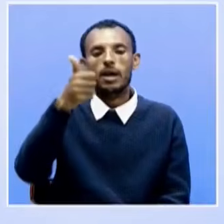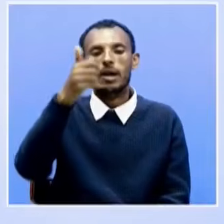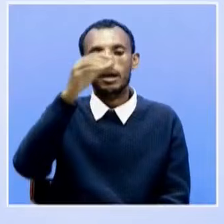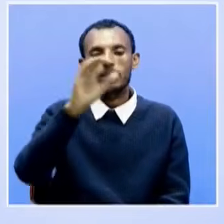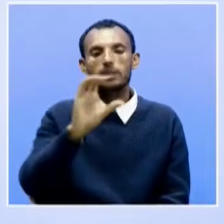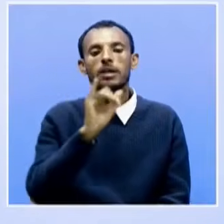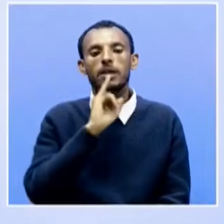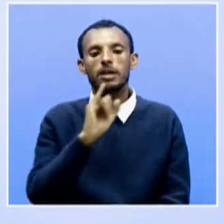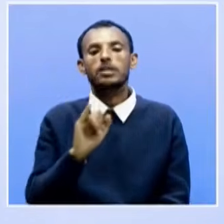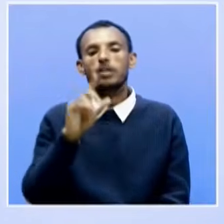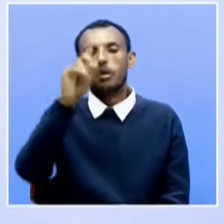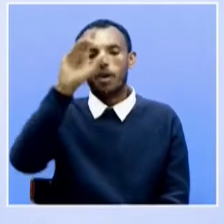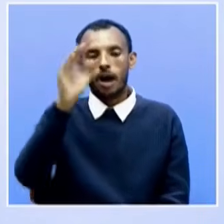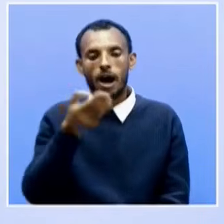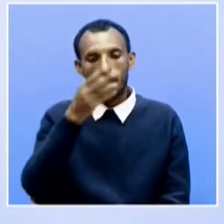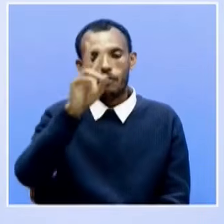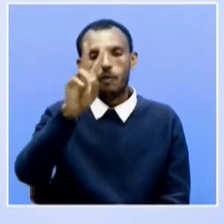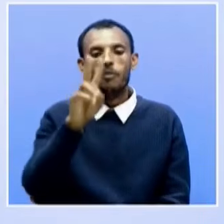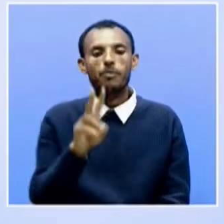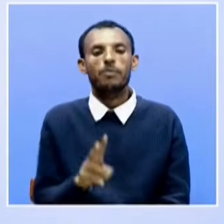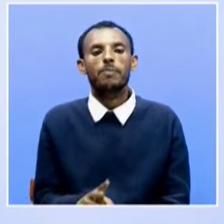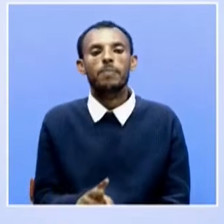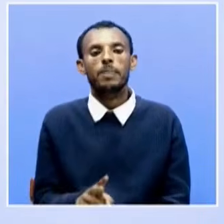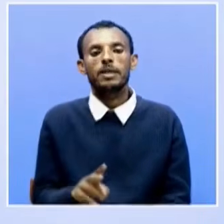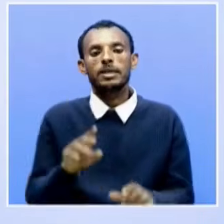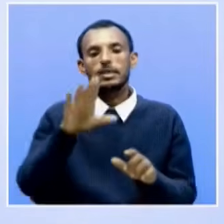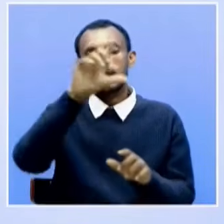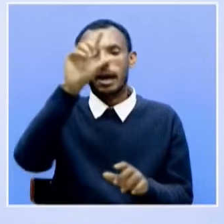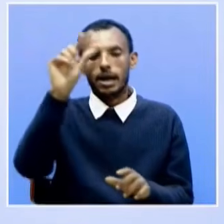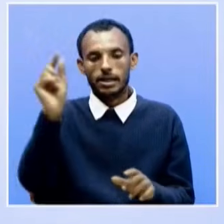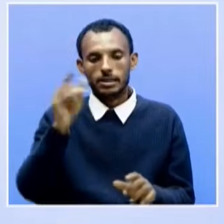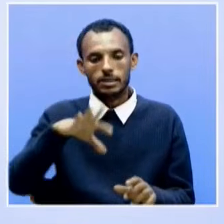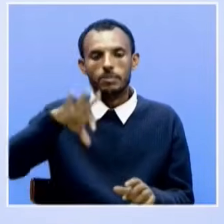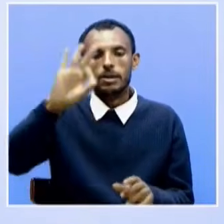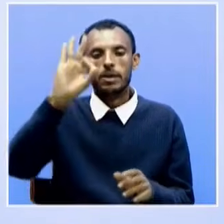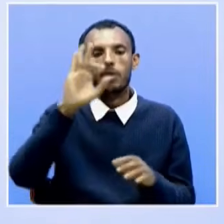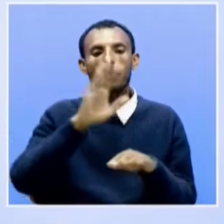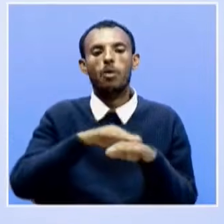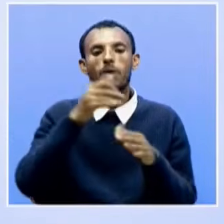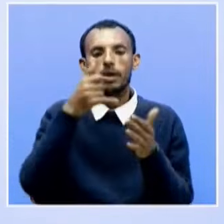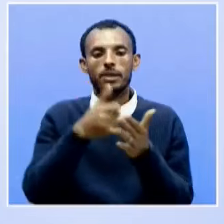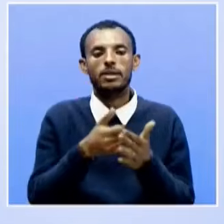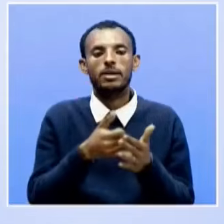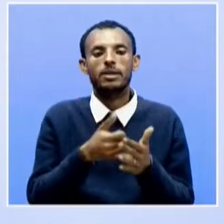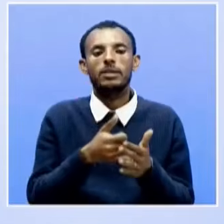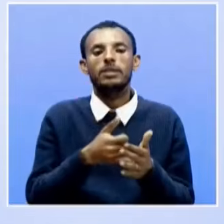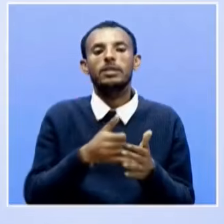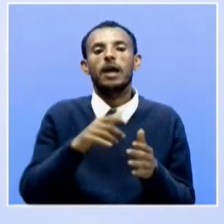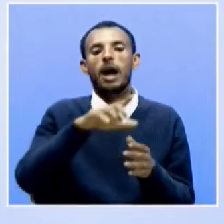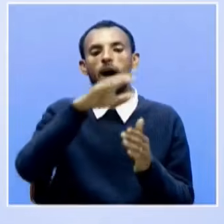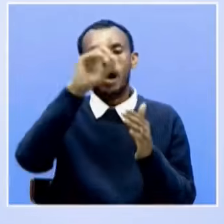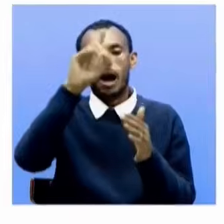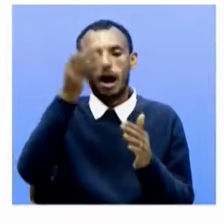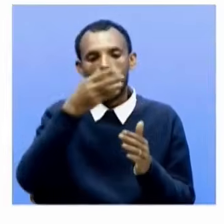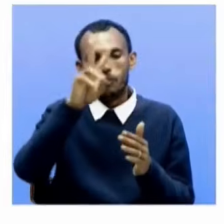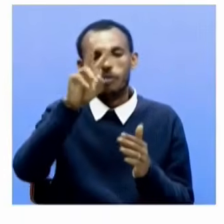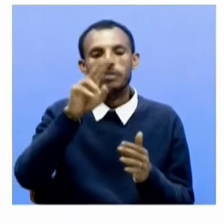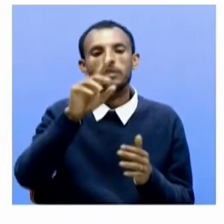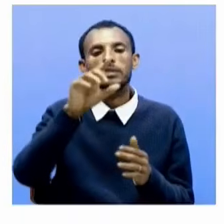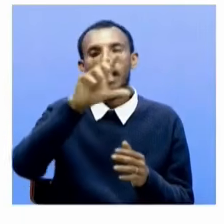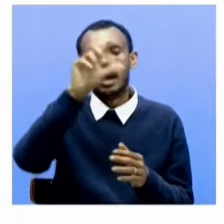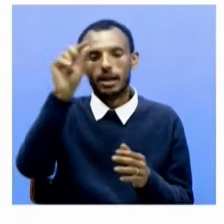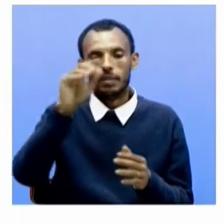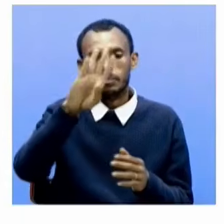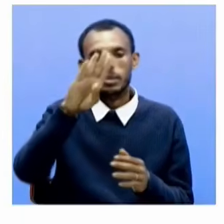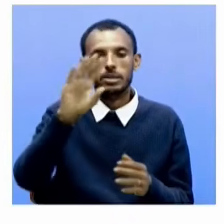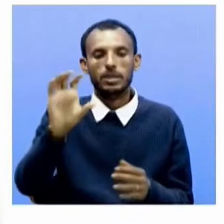is half of the arc subtending it, half of the arc BC. So half